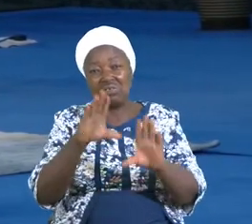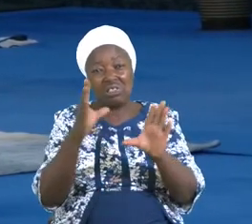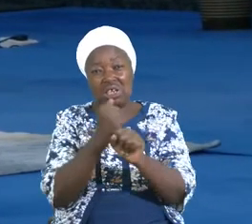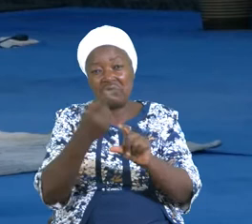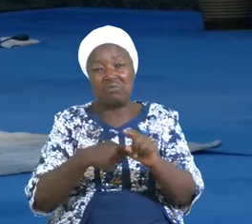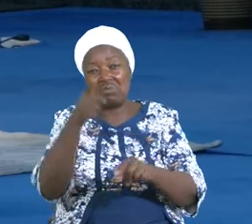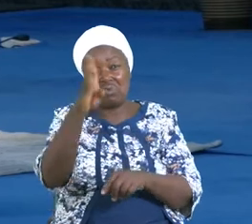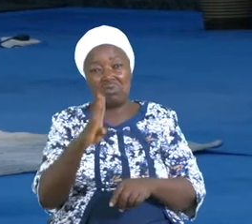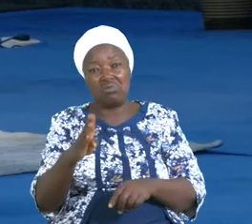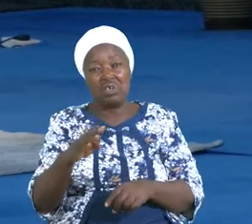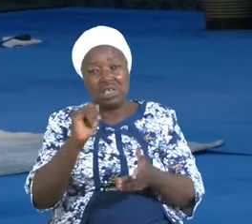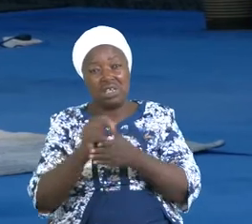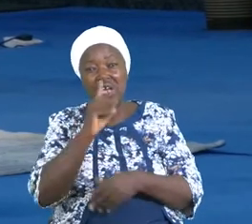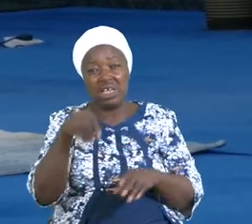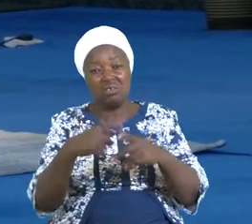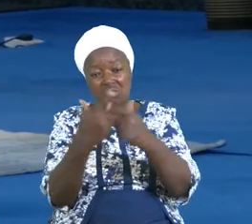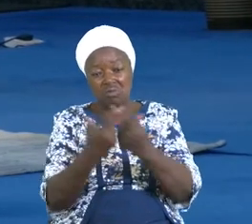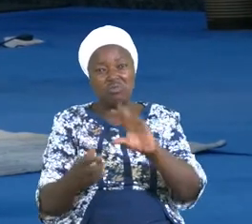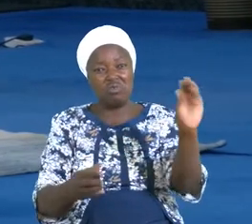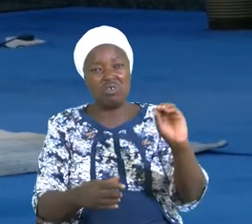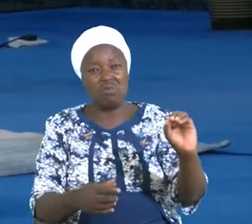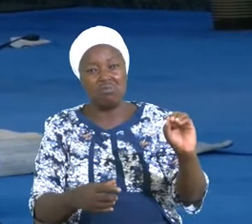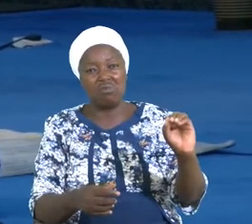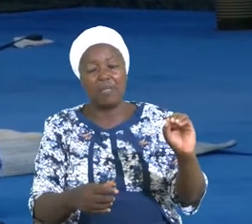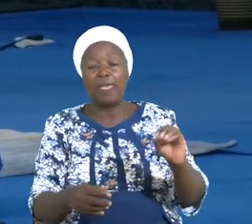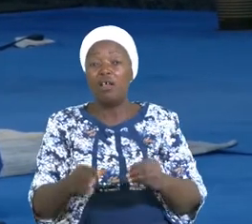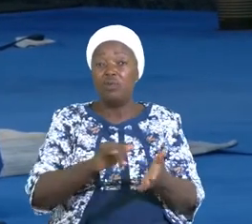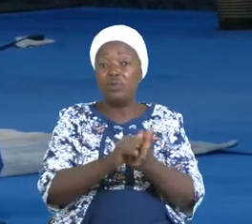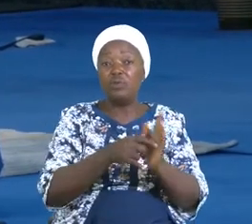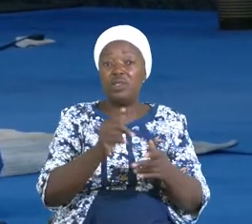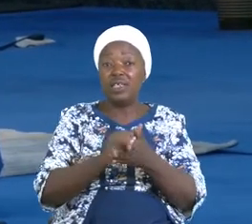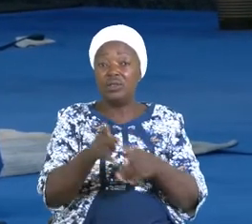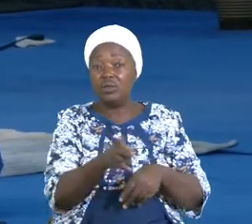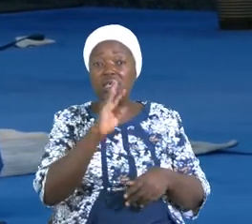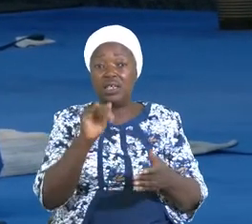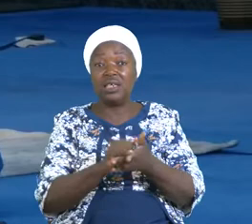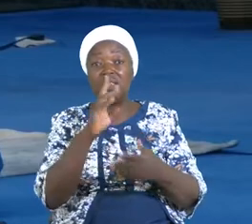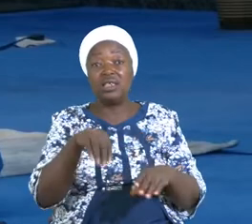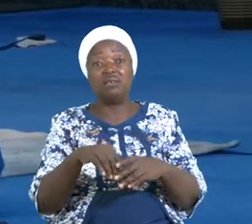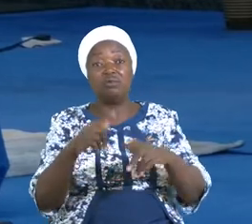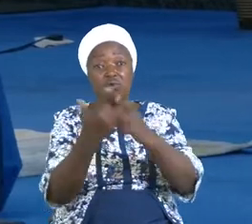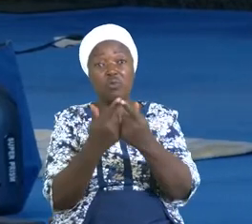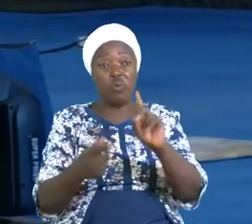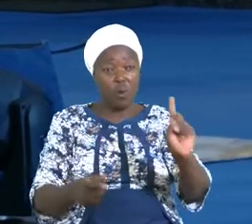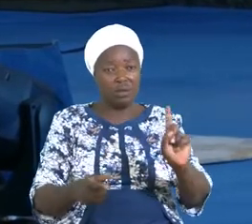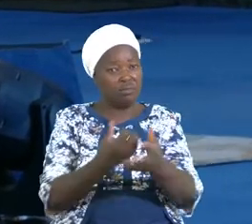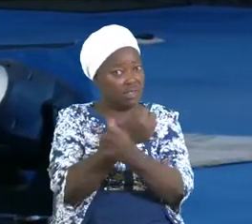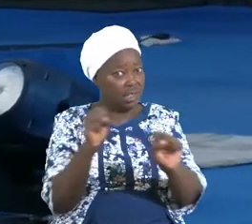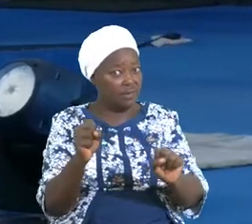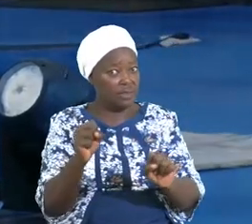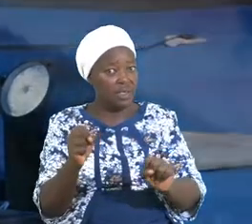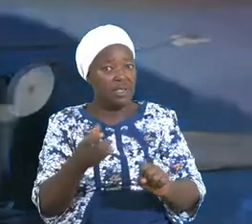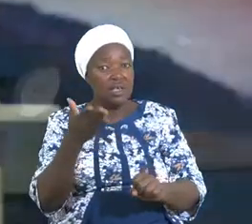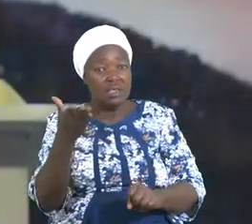class zero, those in class one, saved, there are things they